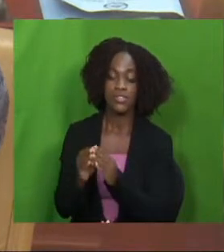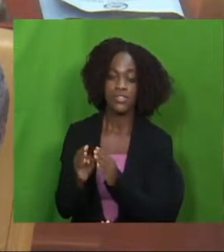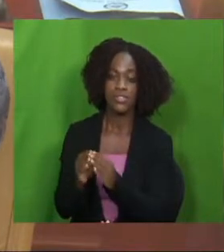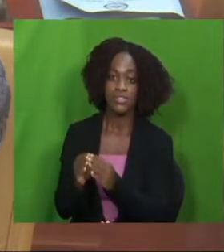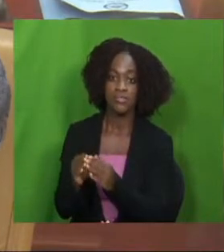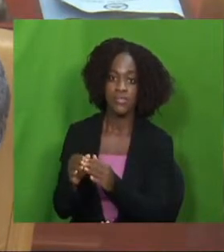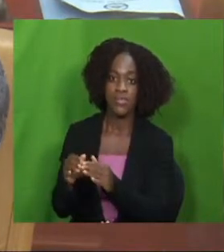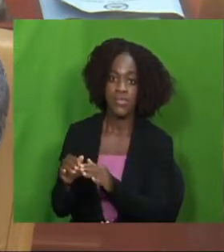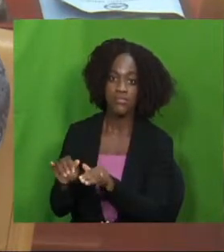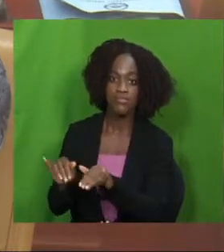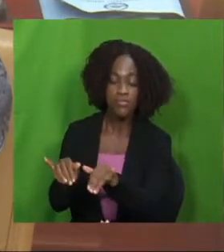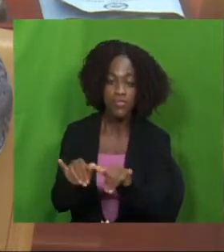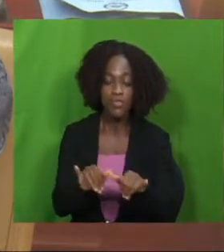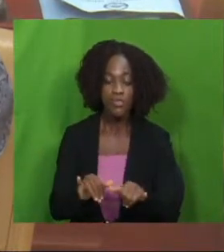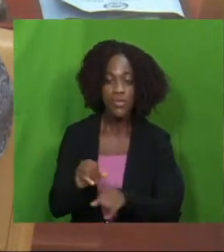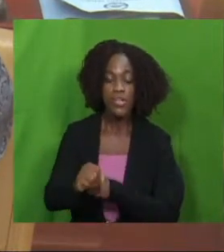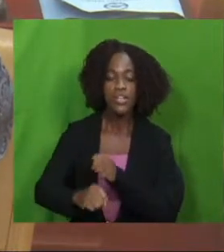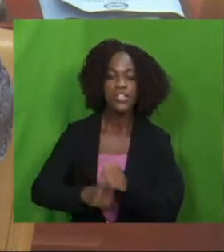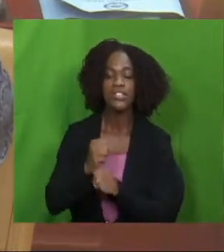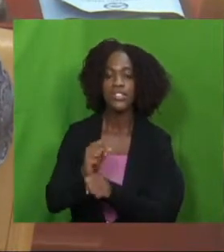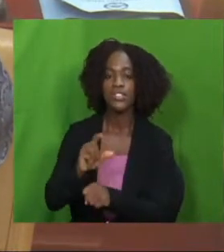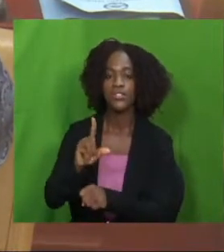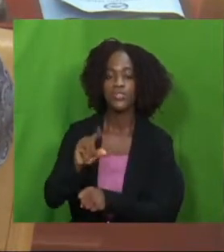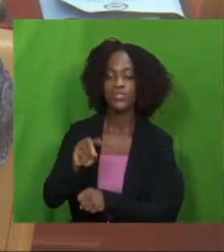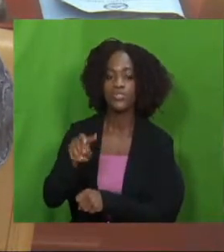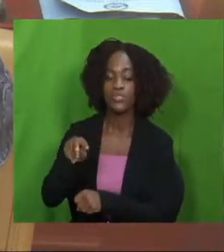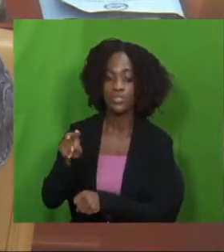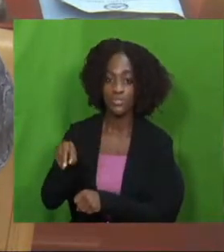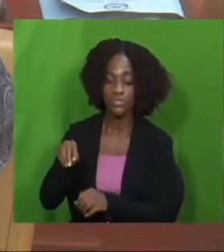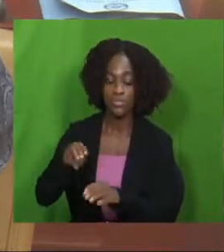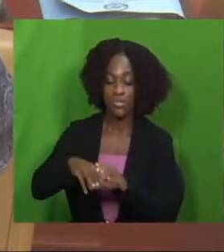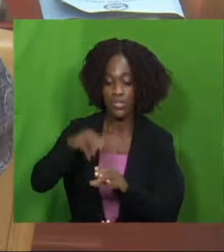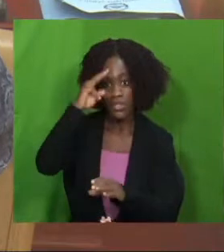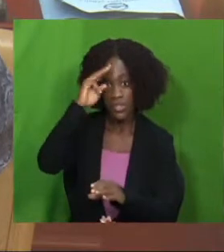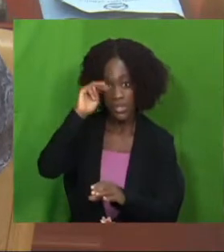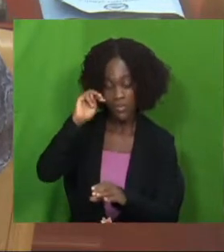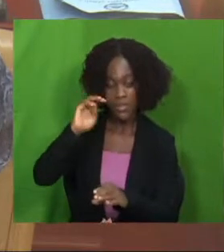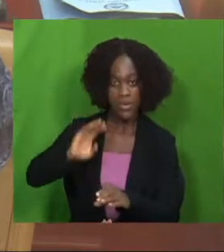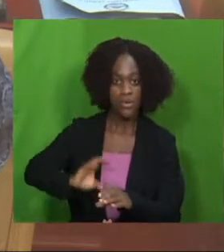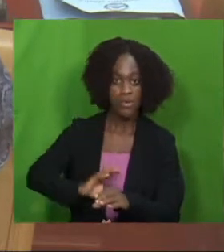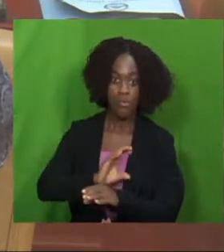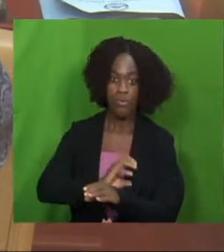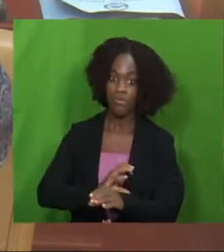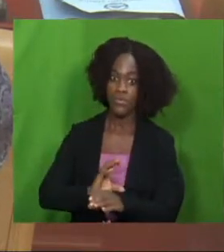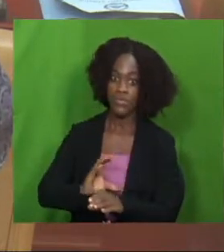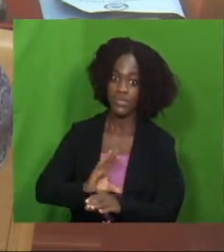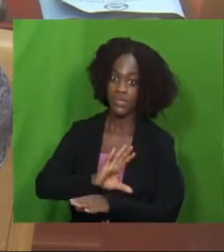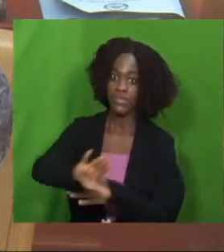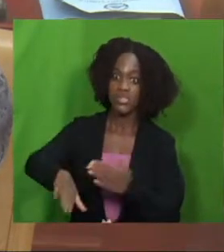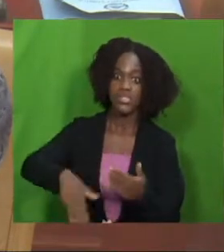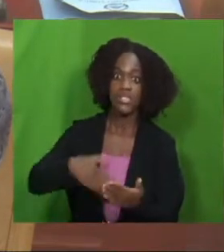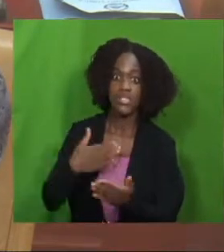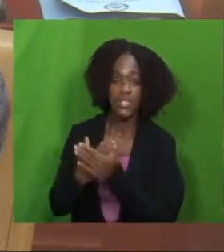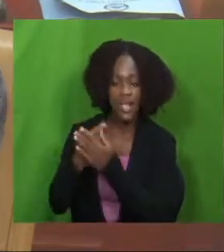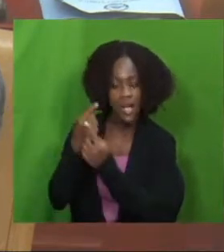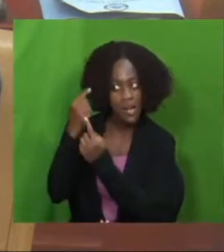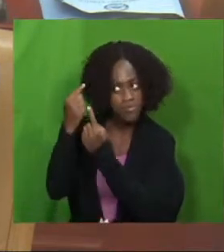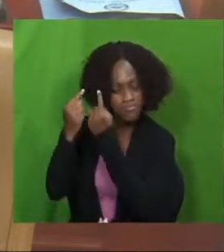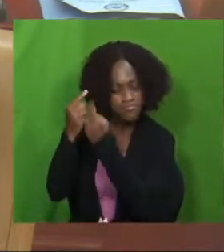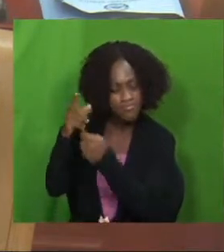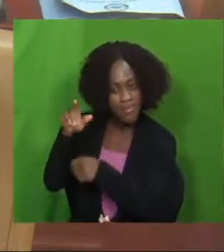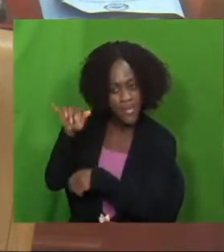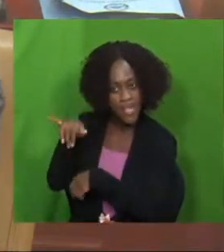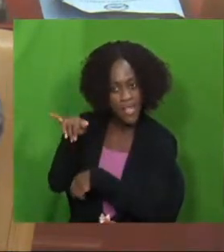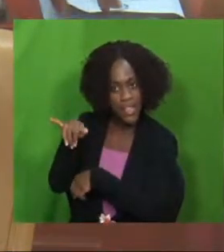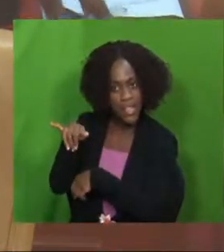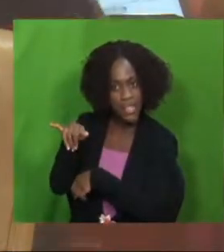the year 2022. The chairman for the Committee of the Whole in considering that item